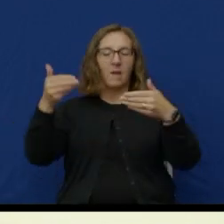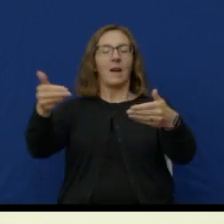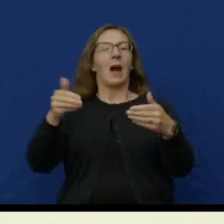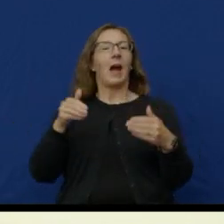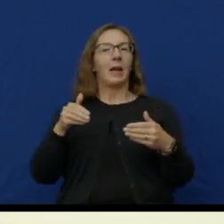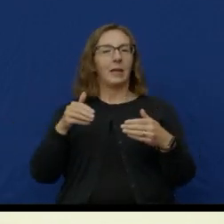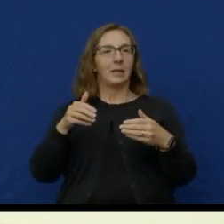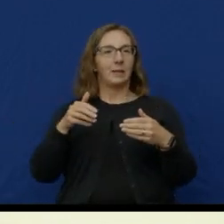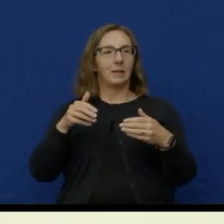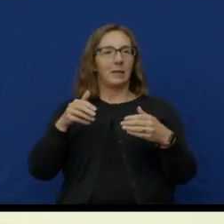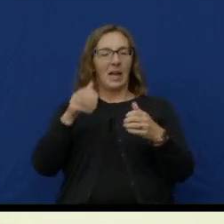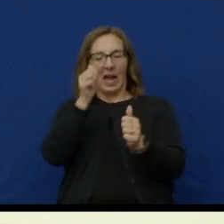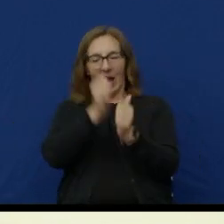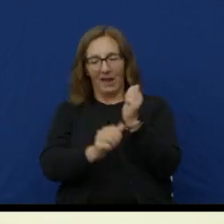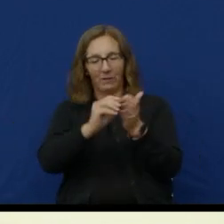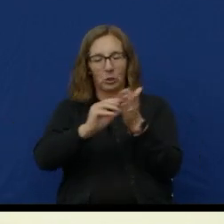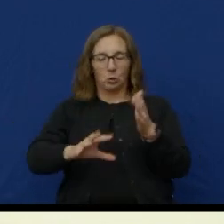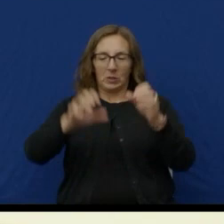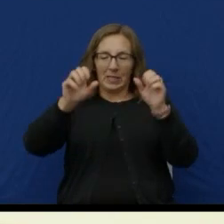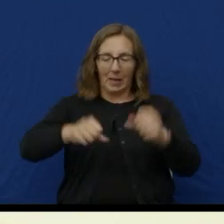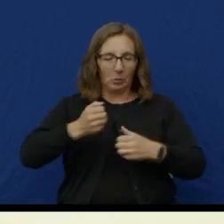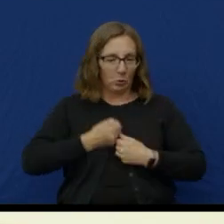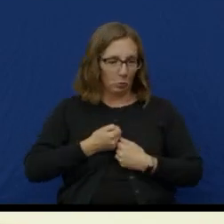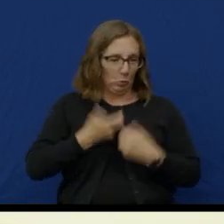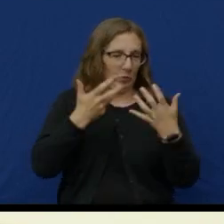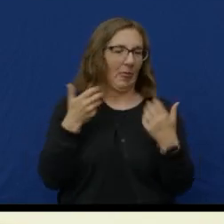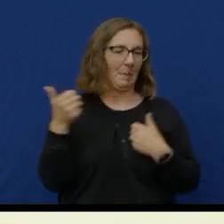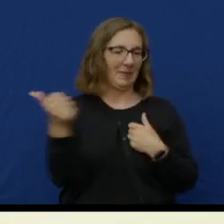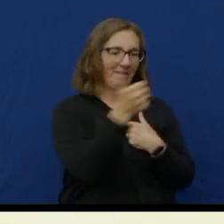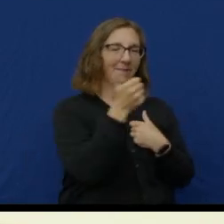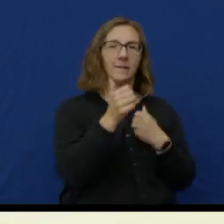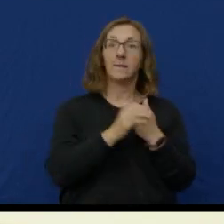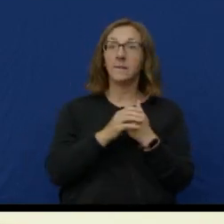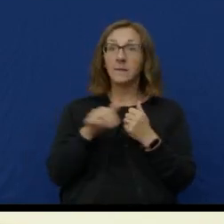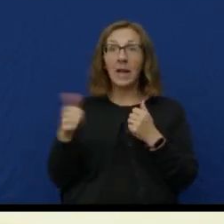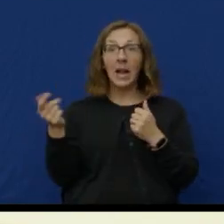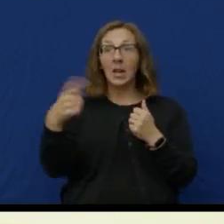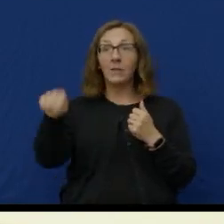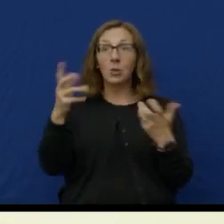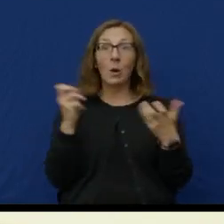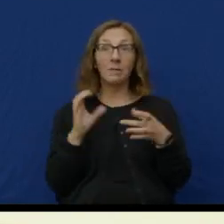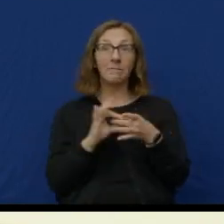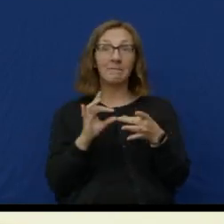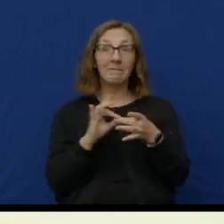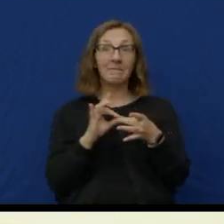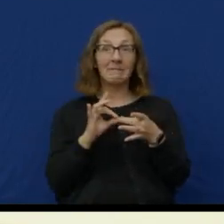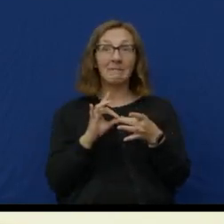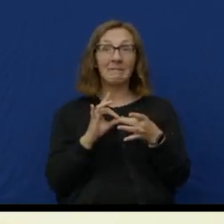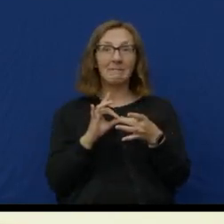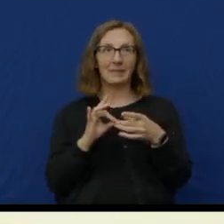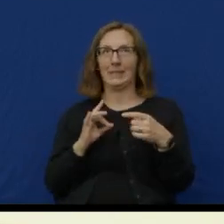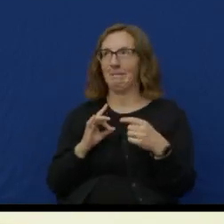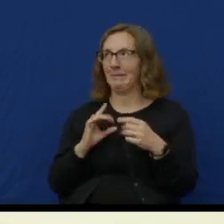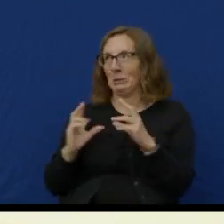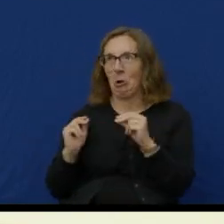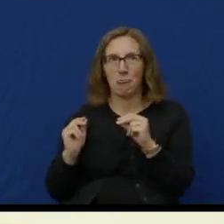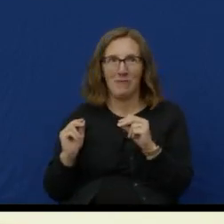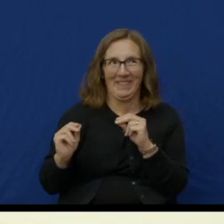every student. So thank you all very much, and would any of you like to say a few words? We